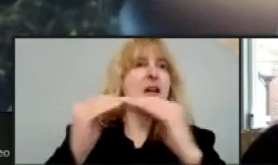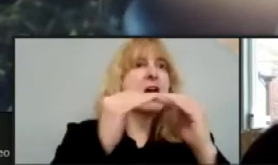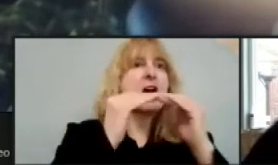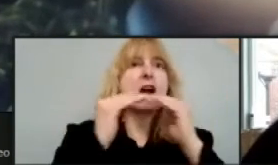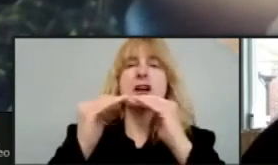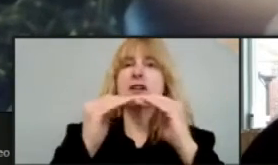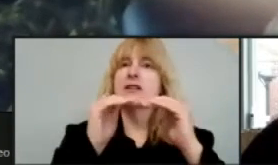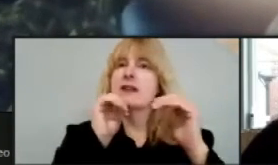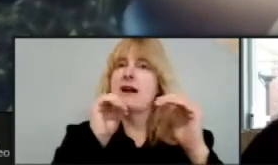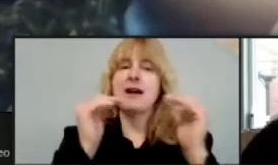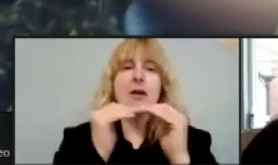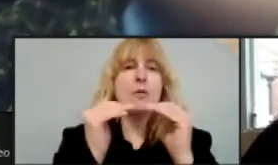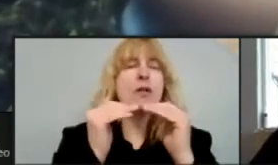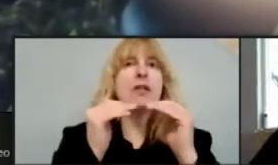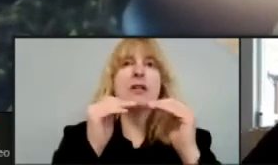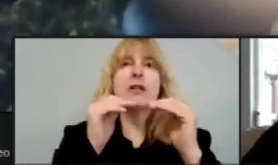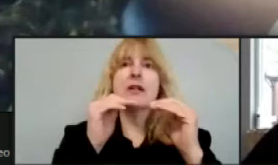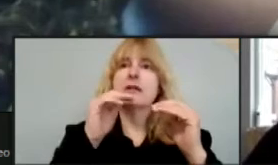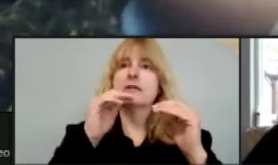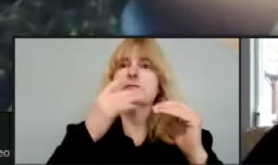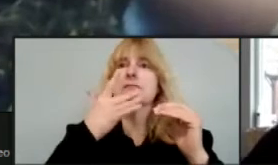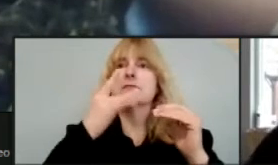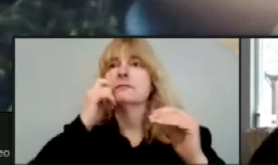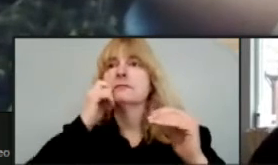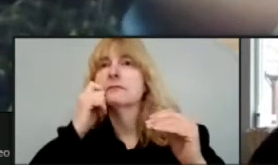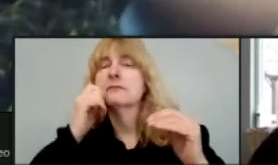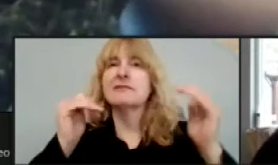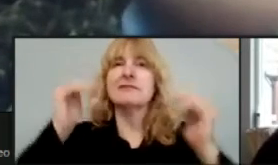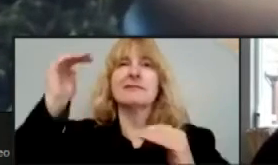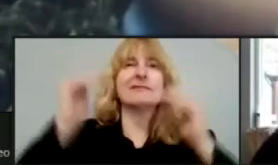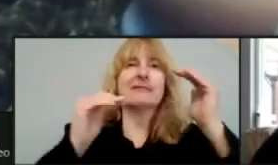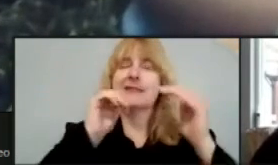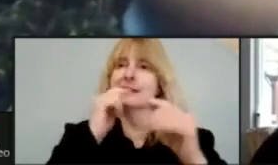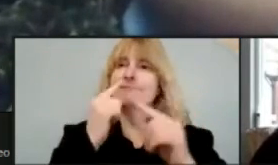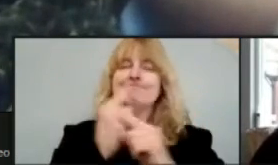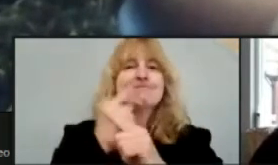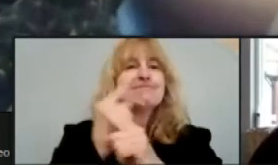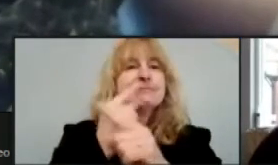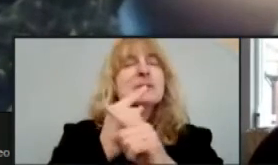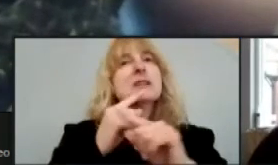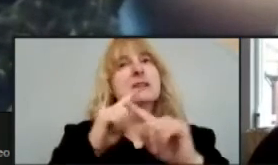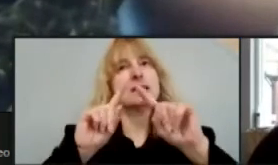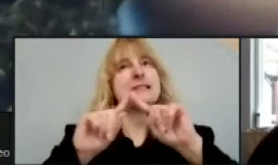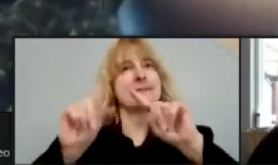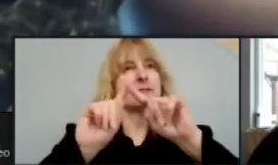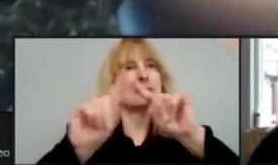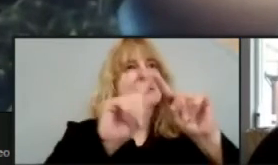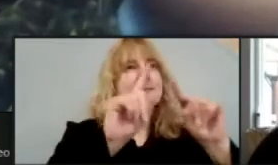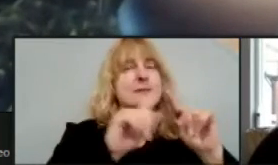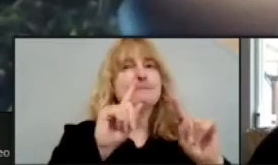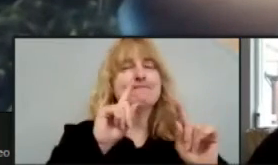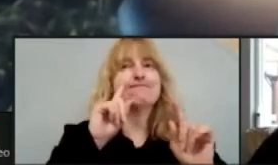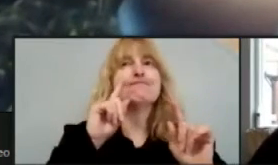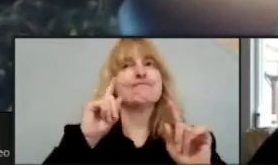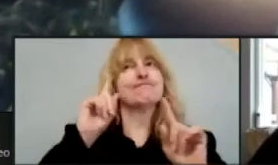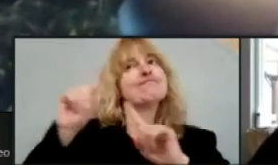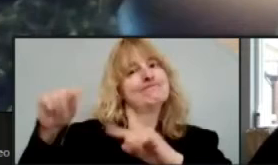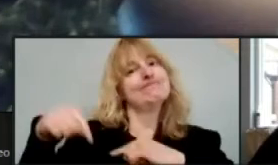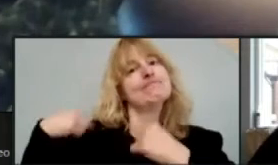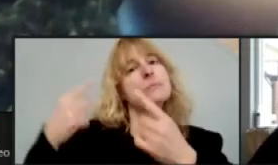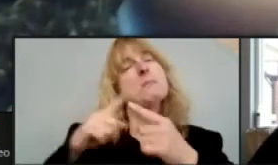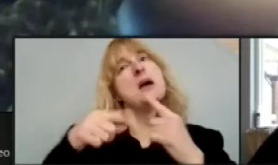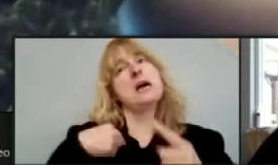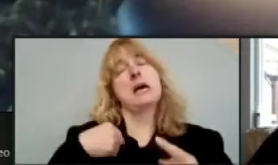justice at different levels and different consciousness levels. Mm-hmm. But I would say over the past 4